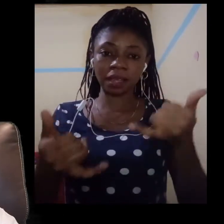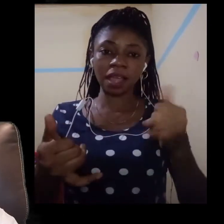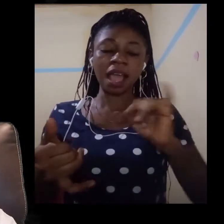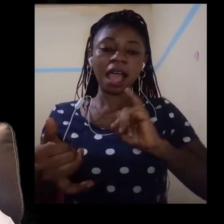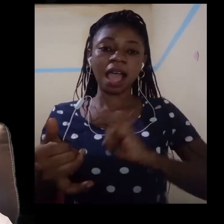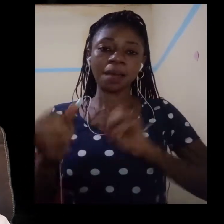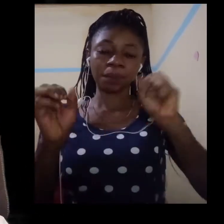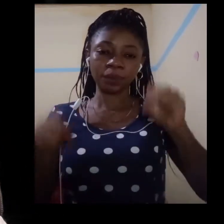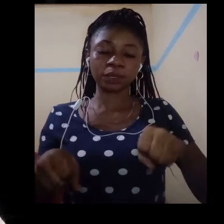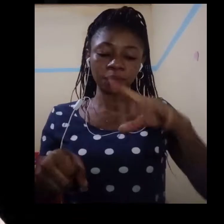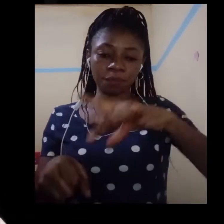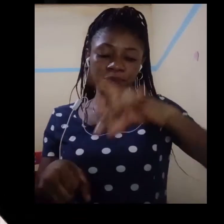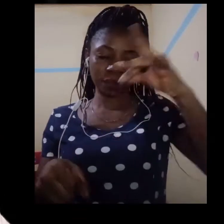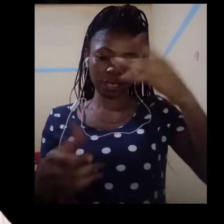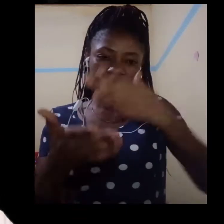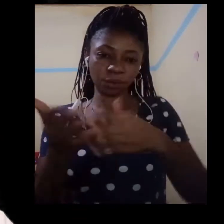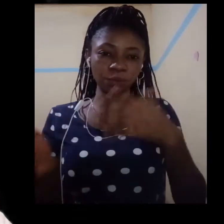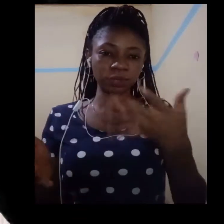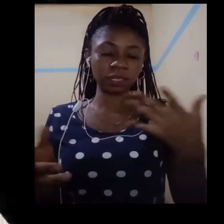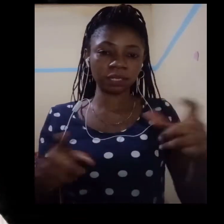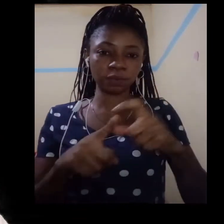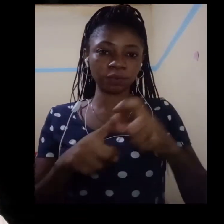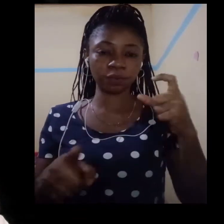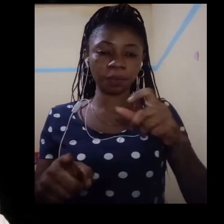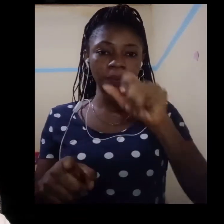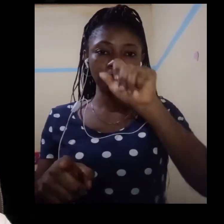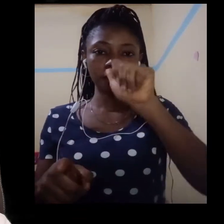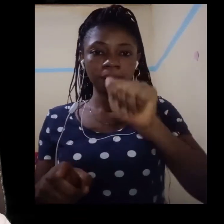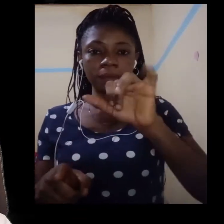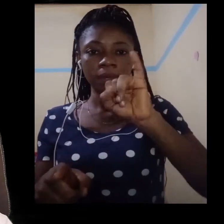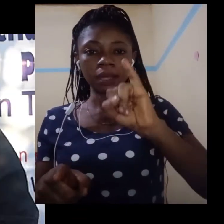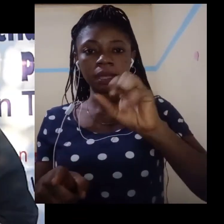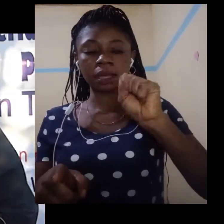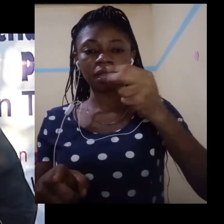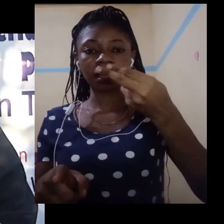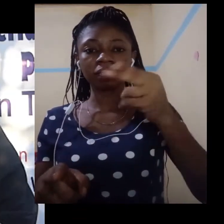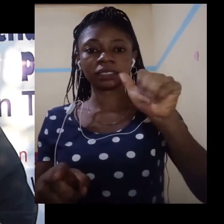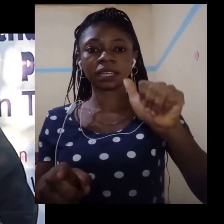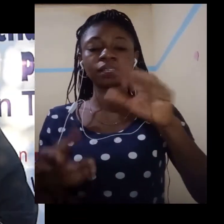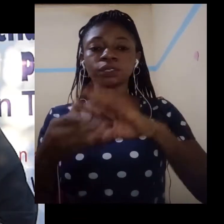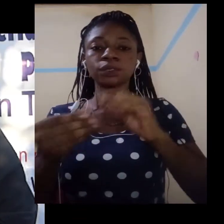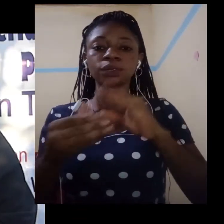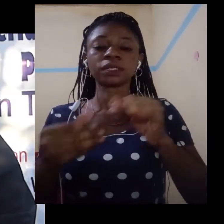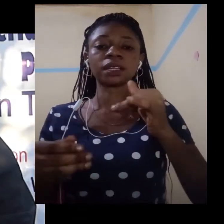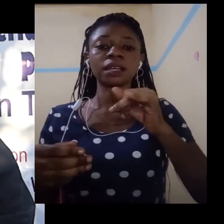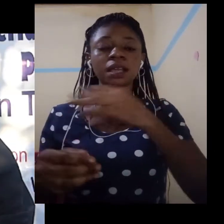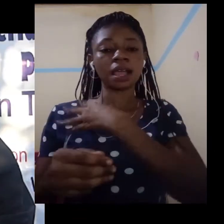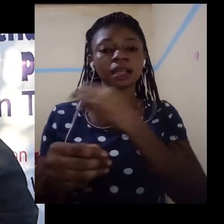Aisha's story and talk about it in this program.